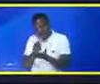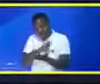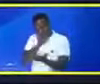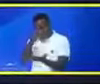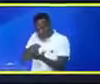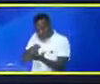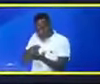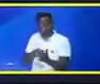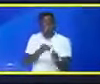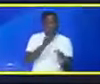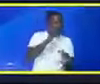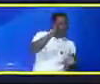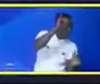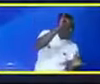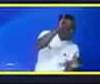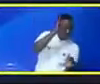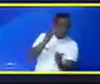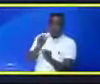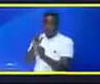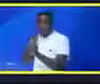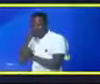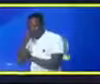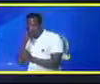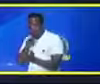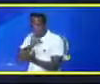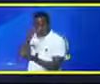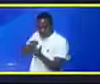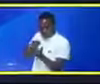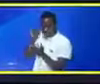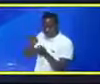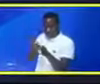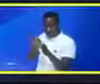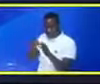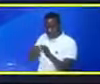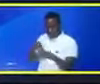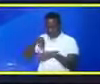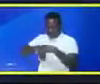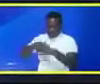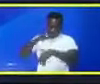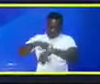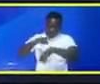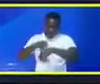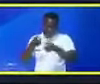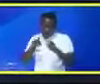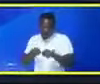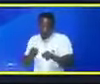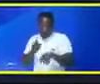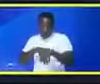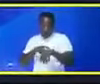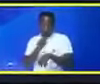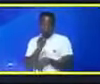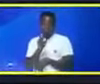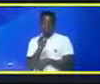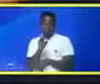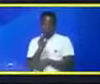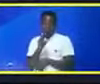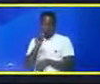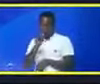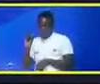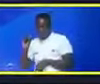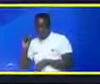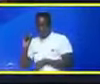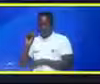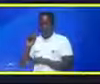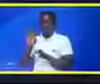between yesterday and tomorrow. Even in the regulation of time, the moment it is 12 midnight, a door